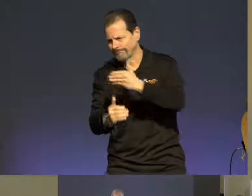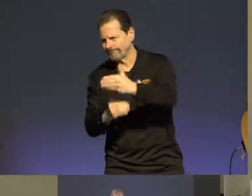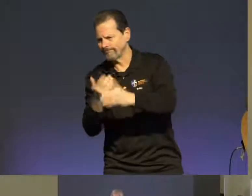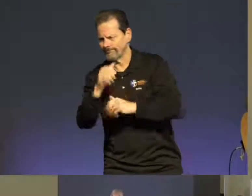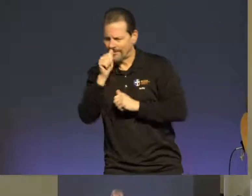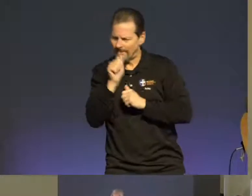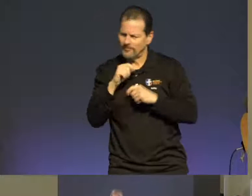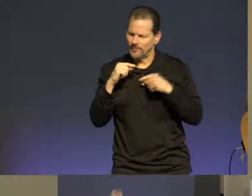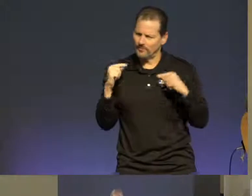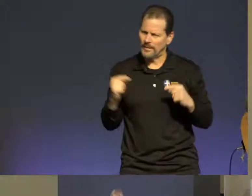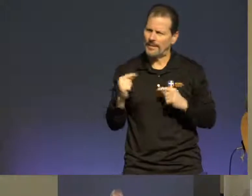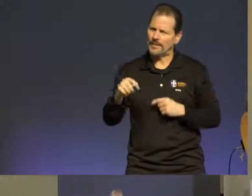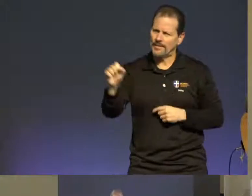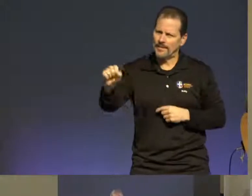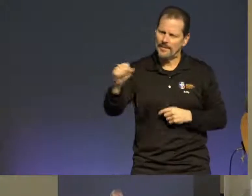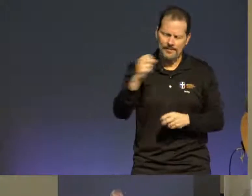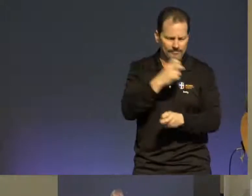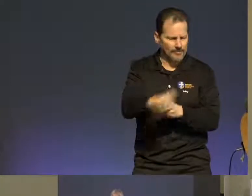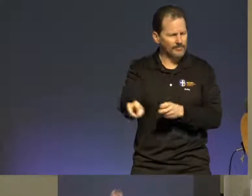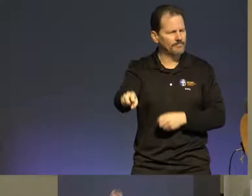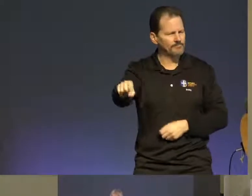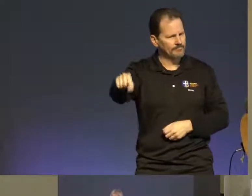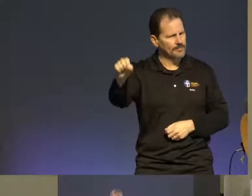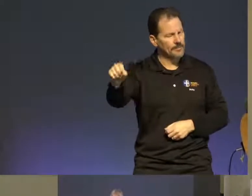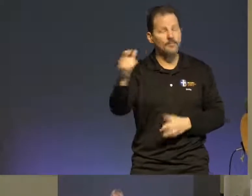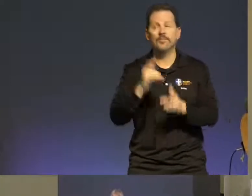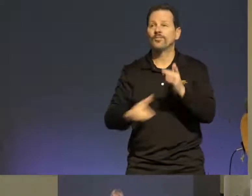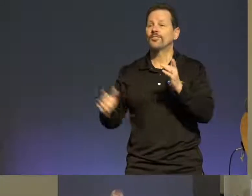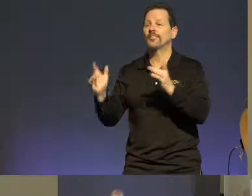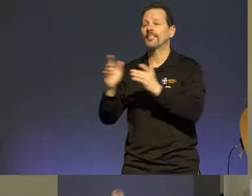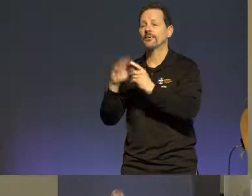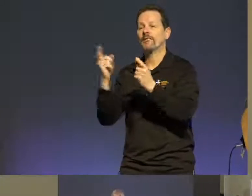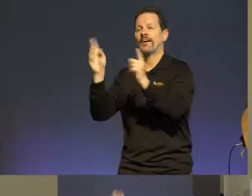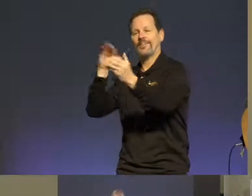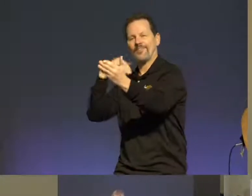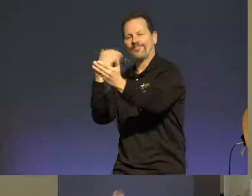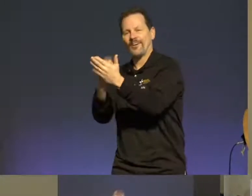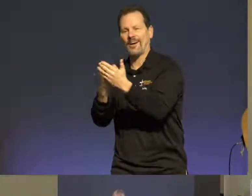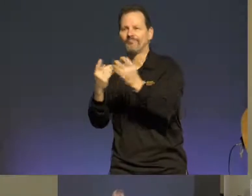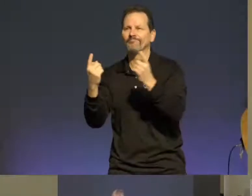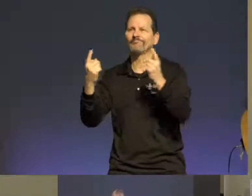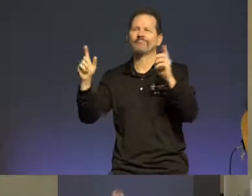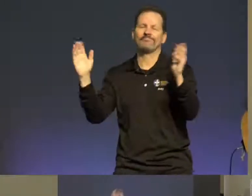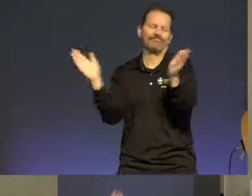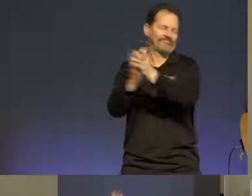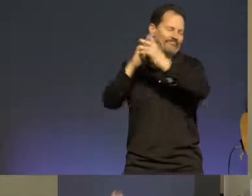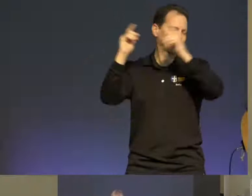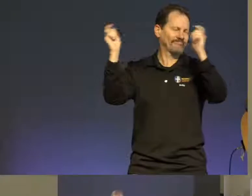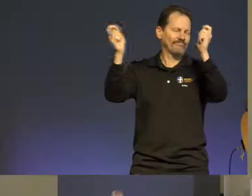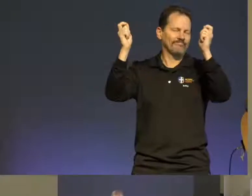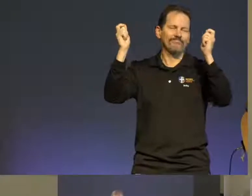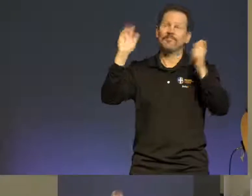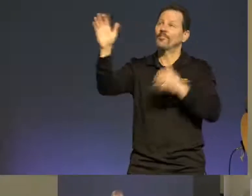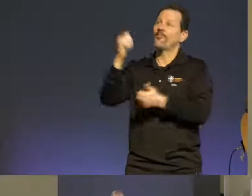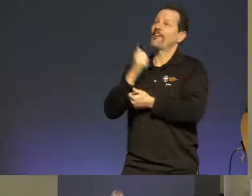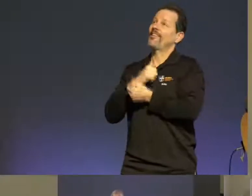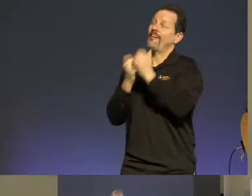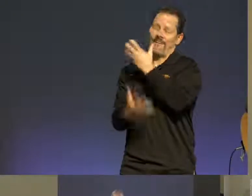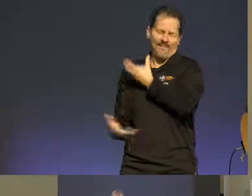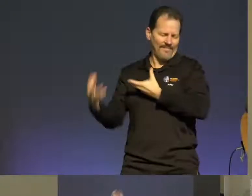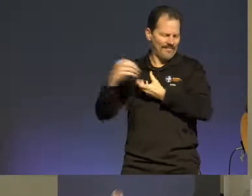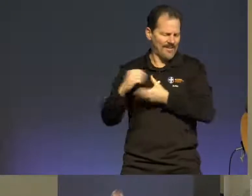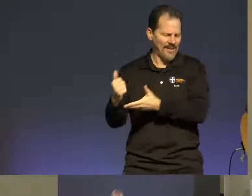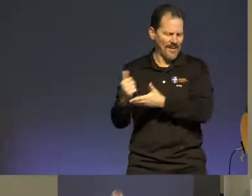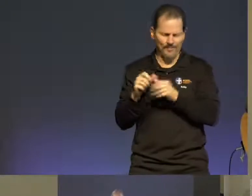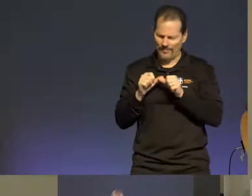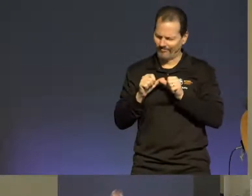plan. There is victory in the end. Your love is my